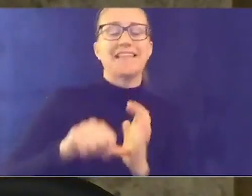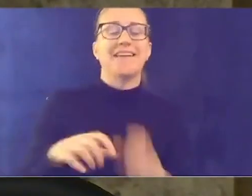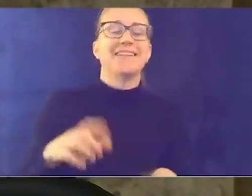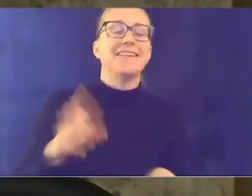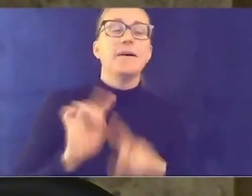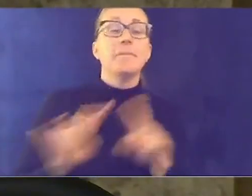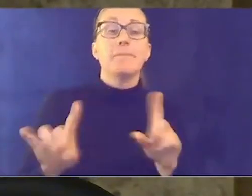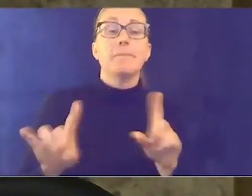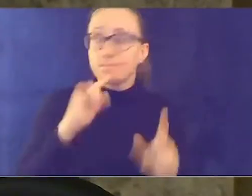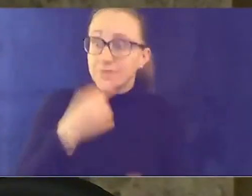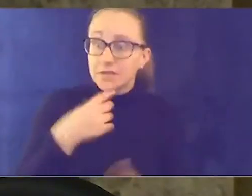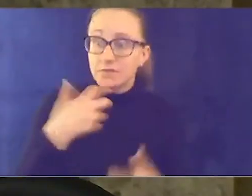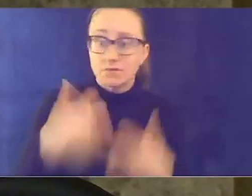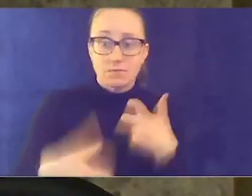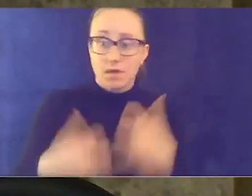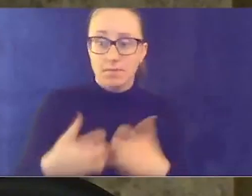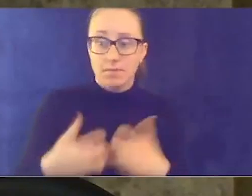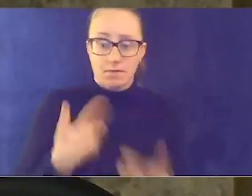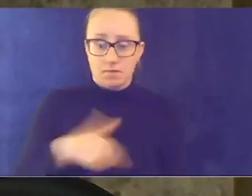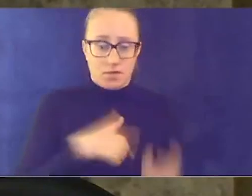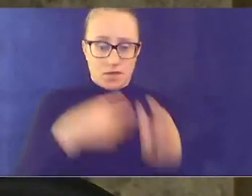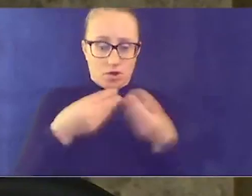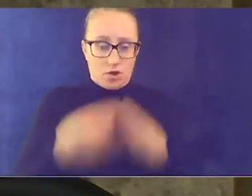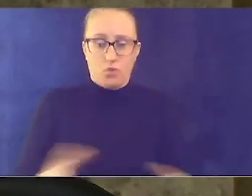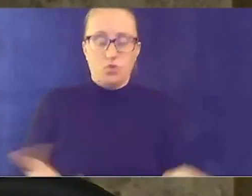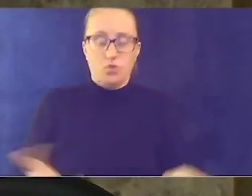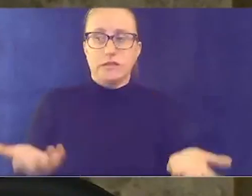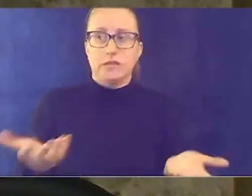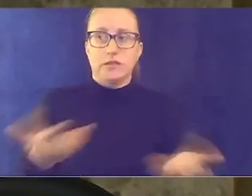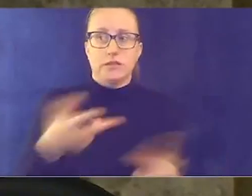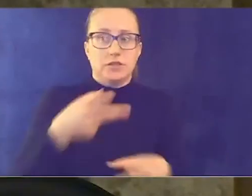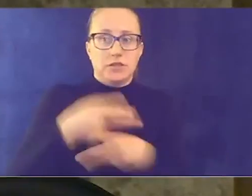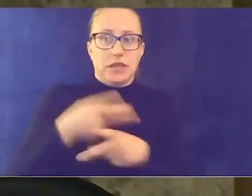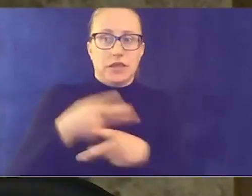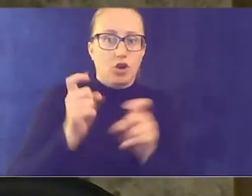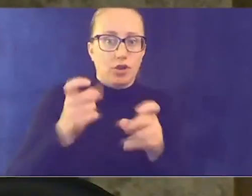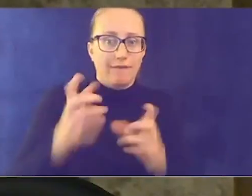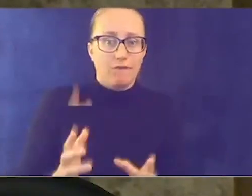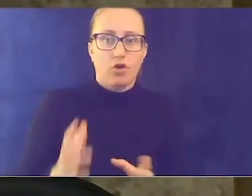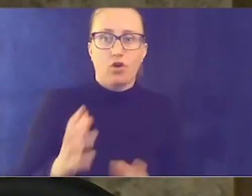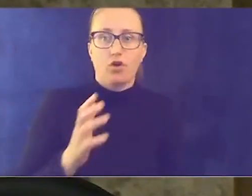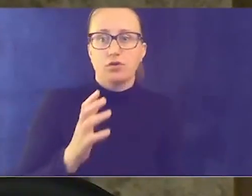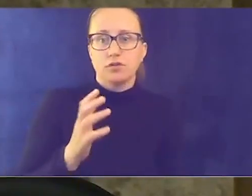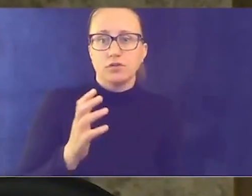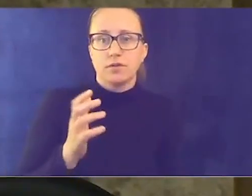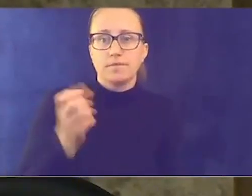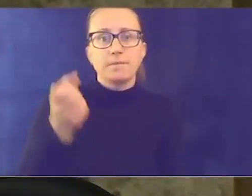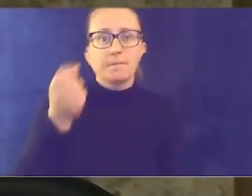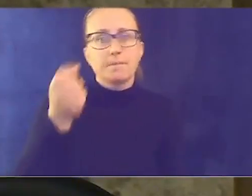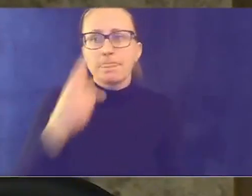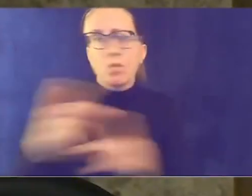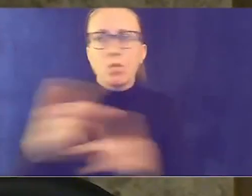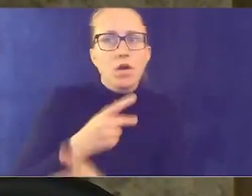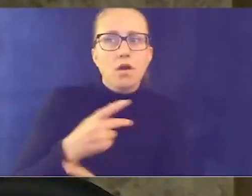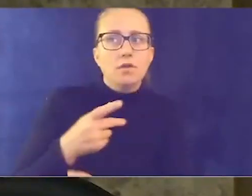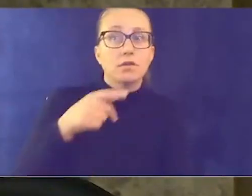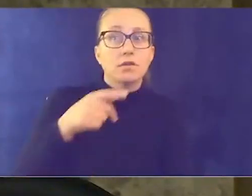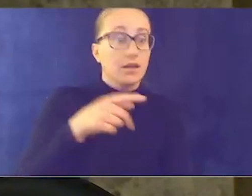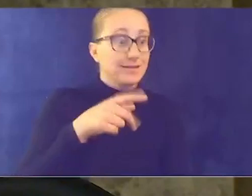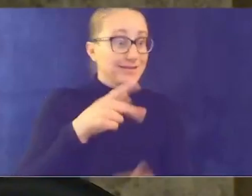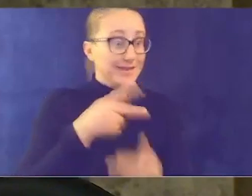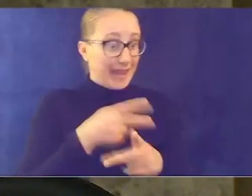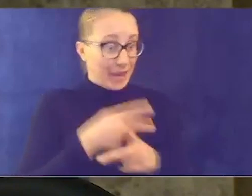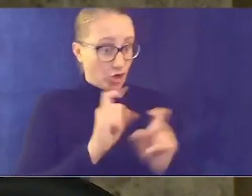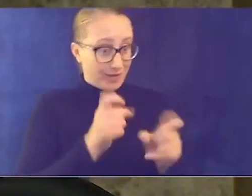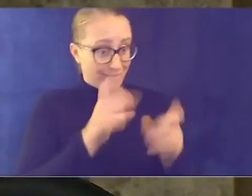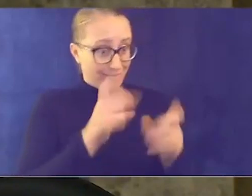we're losing caregiver, and what compounds it is the caregivers who are staying are being burnt